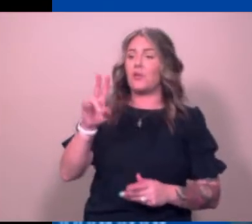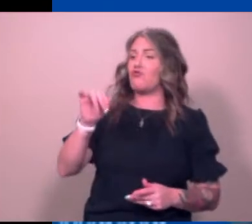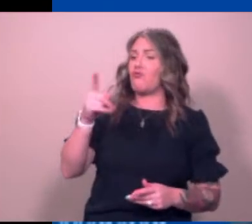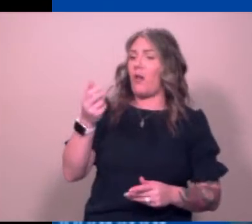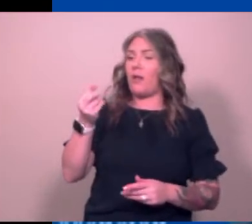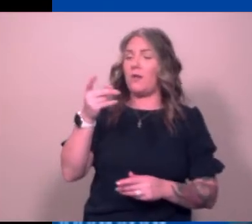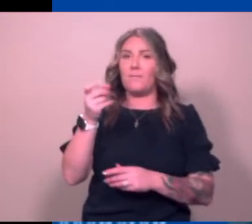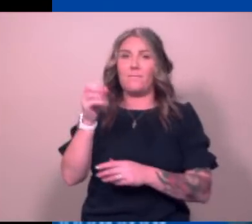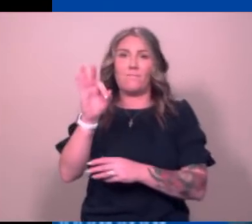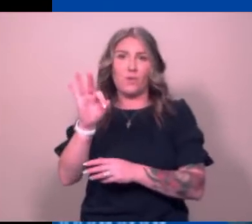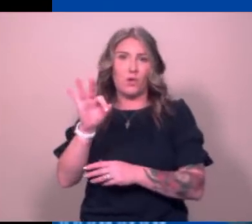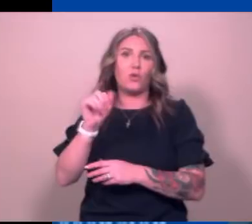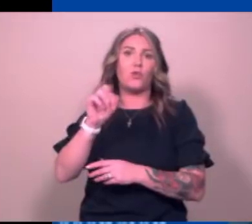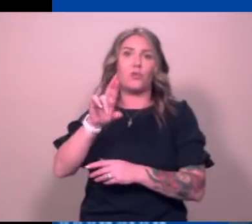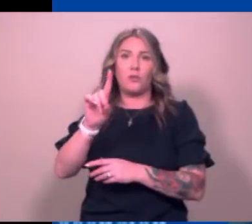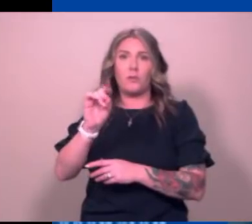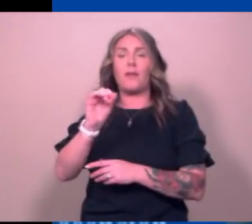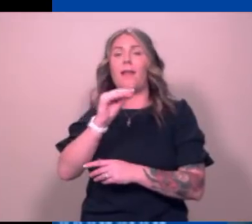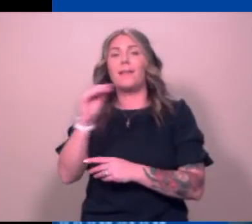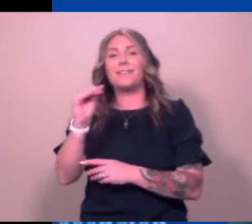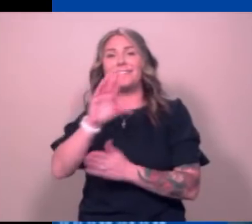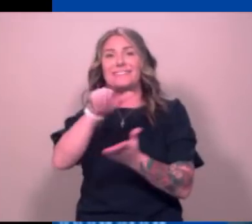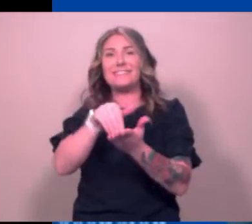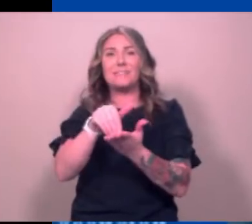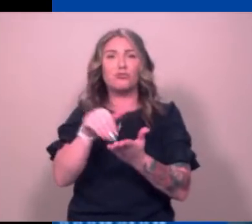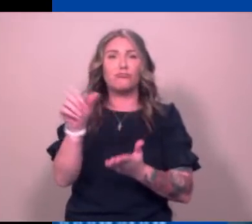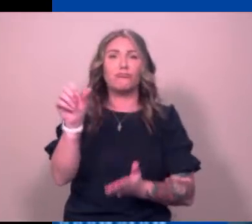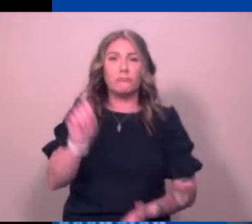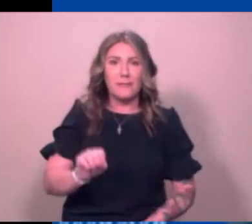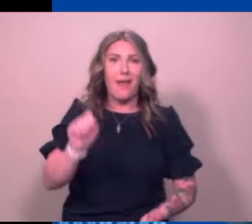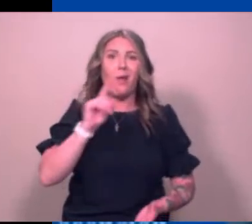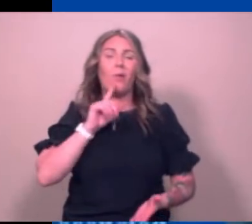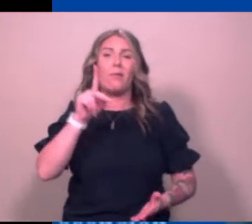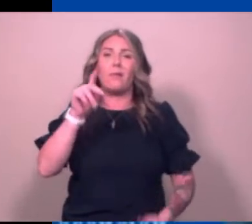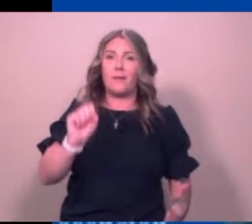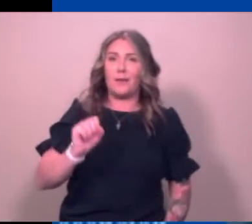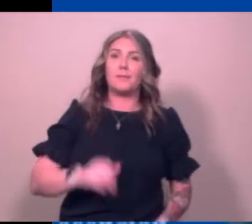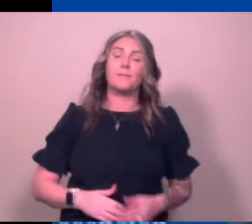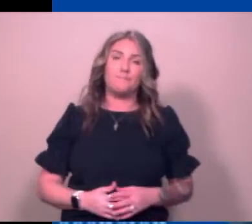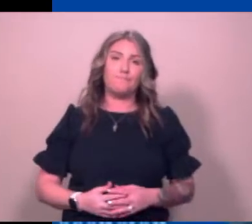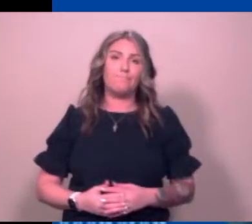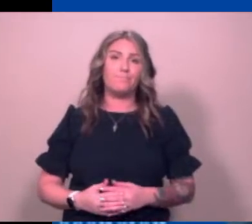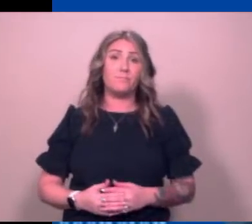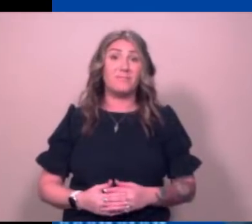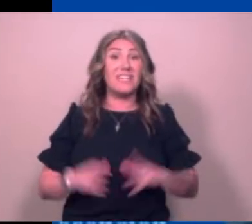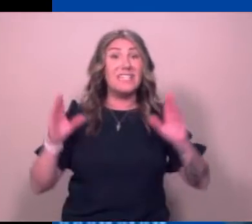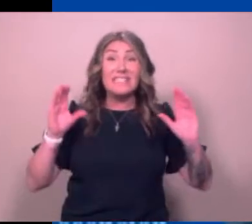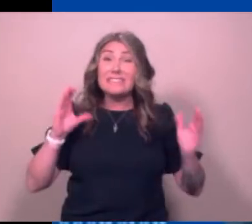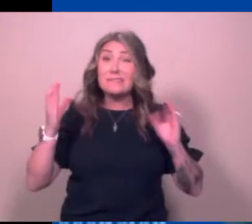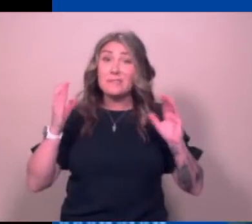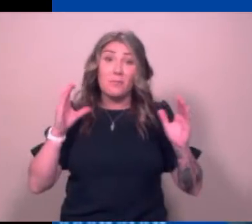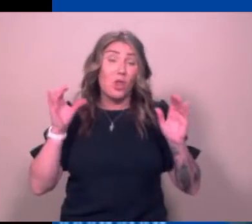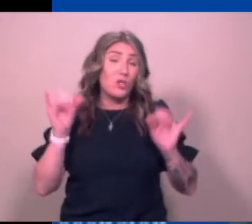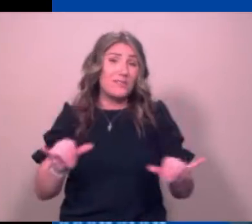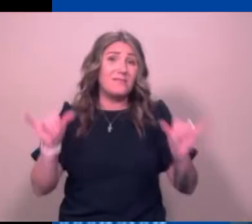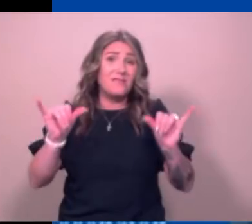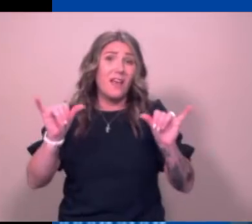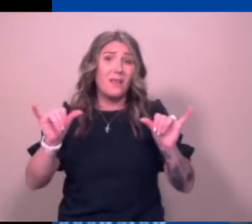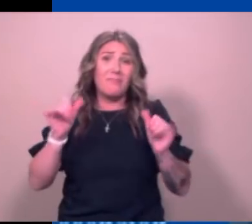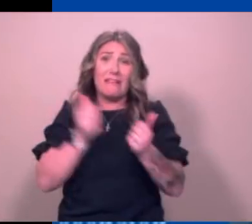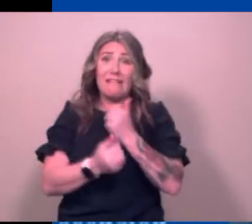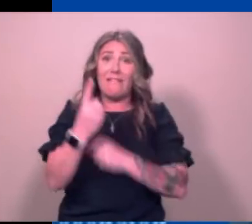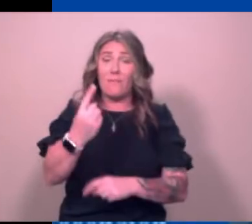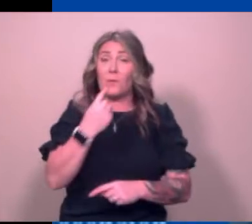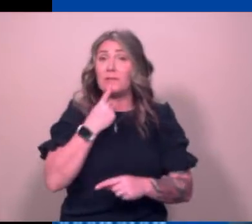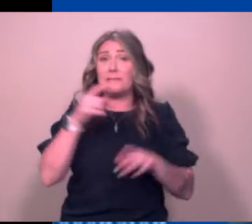Bourbon, and we're also in central and south central Kansas. It's a very similar picture to what everybody